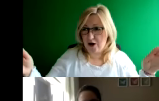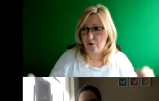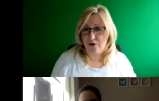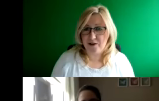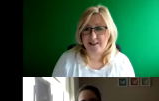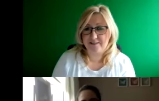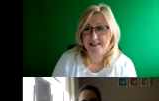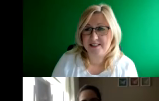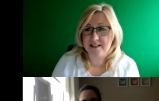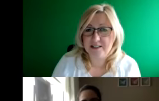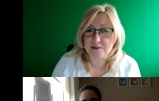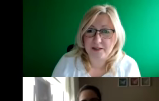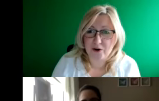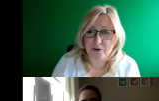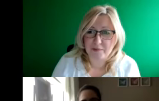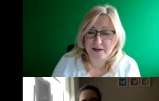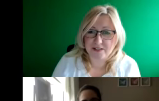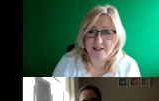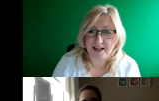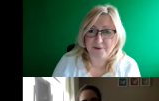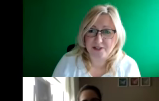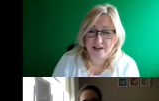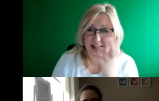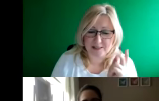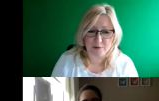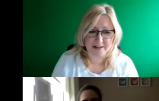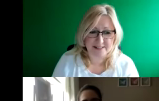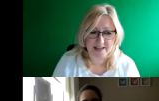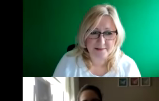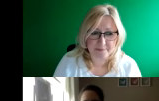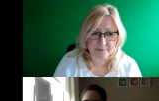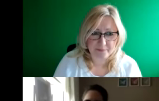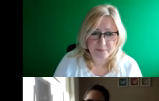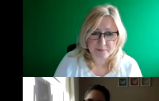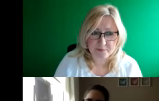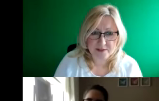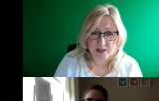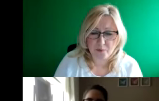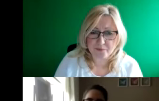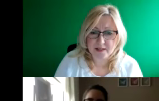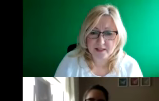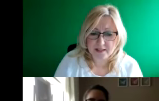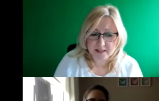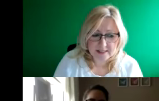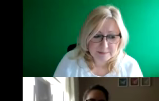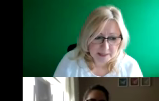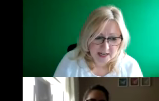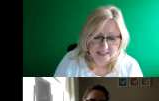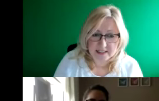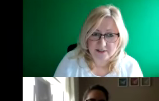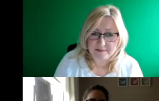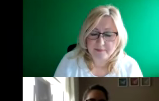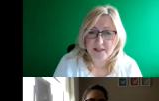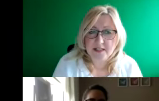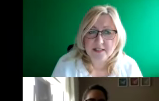fully know all that there is to be known about language X, Y, or Z. So, speech